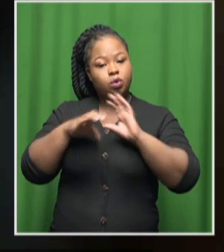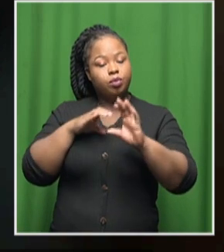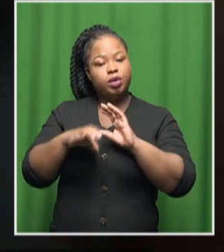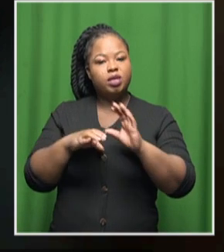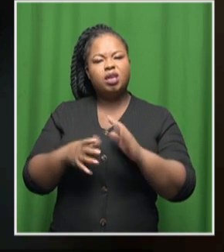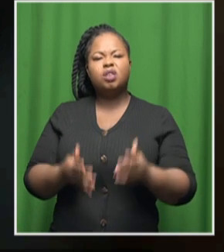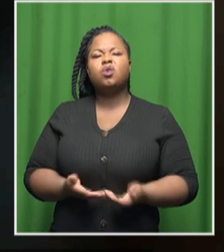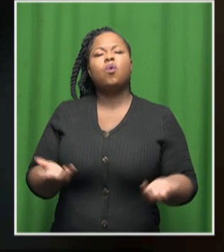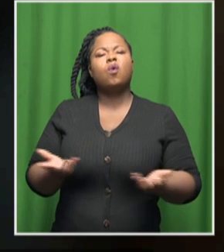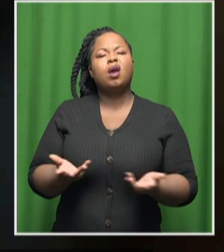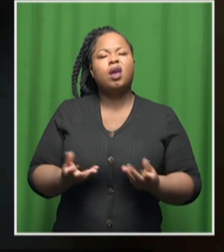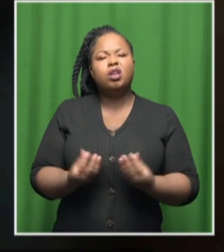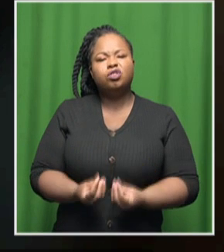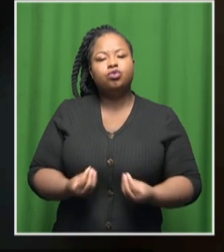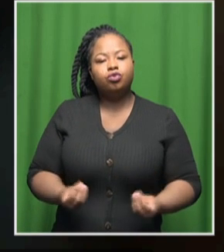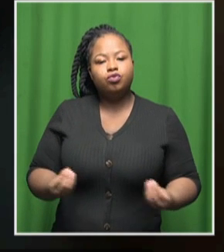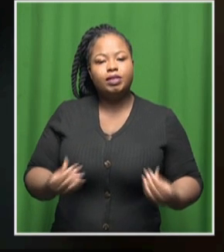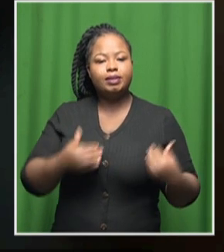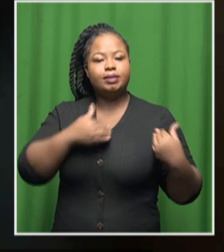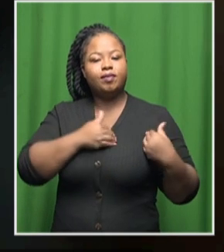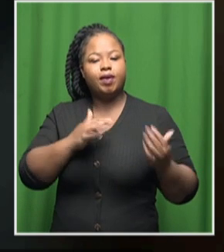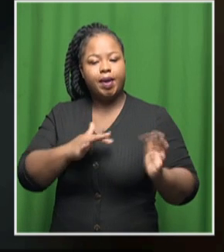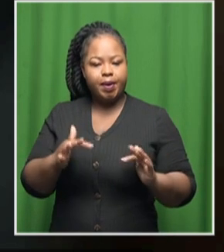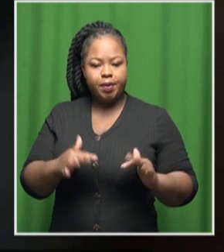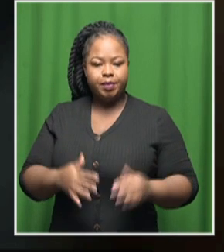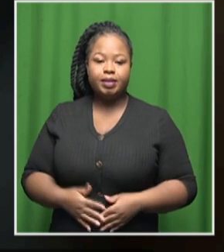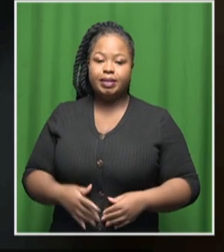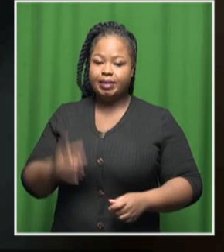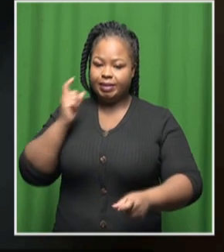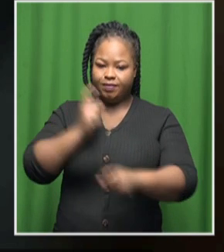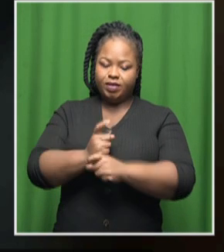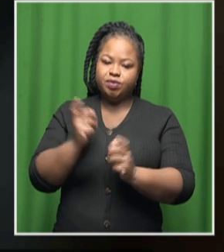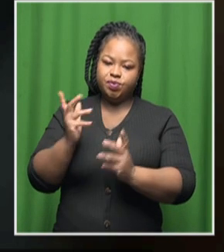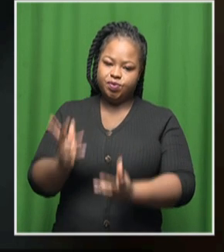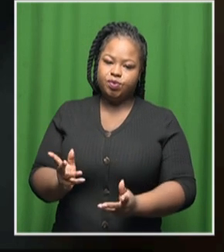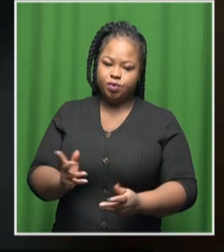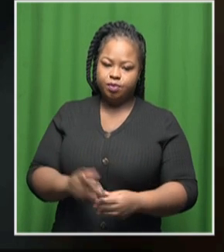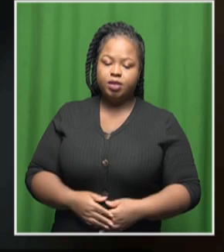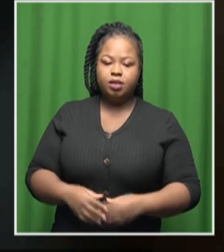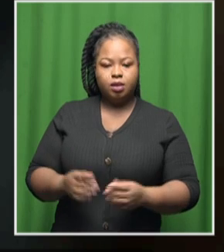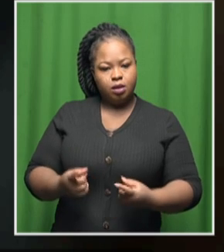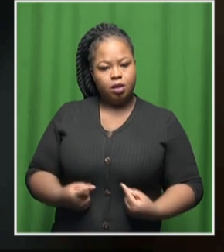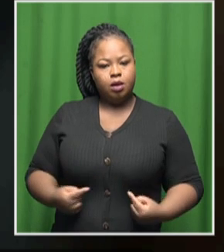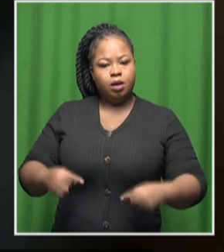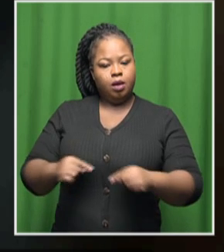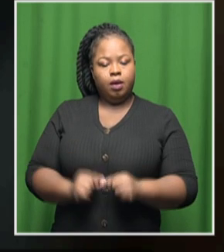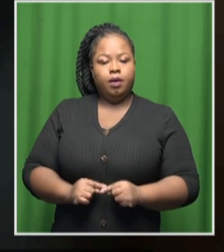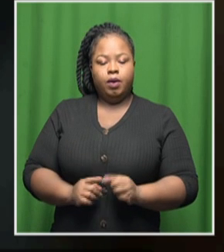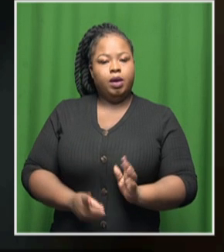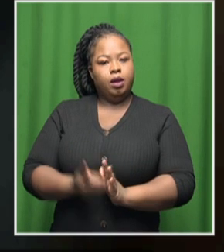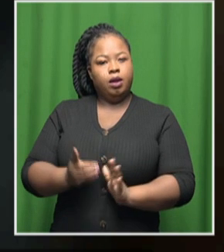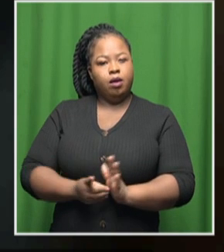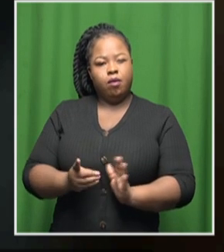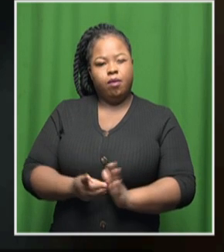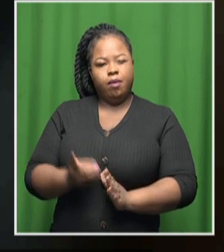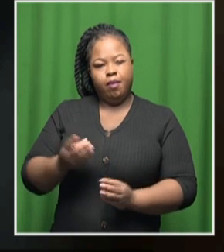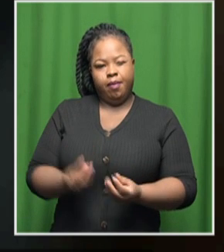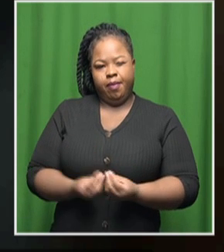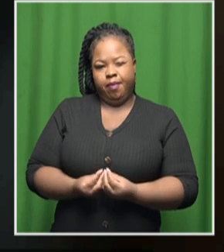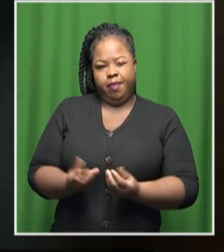whereabouts and the safety of children. So that's where the difficulties were, right? In terms of us actually having to develop something that's